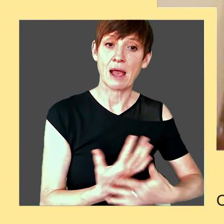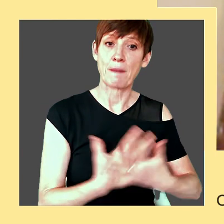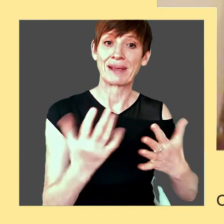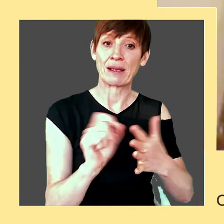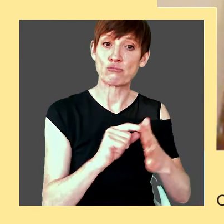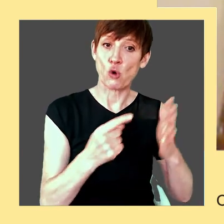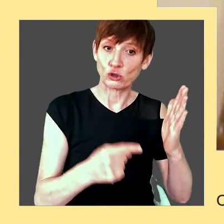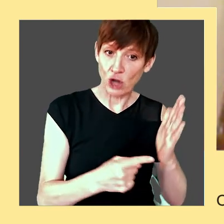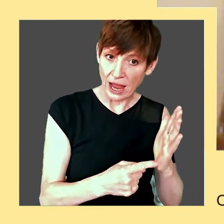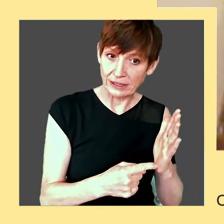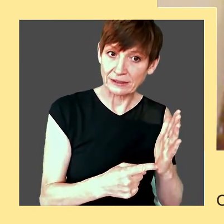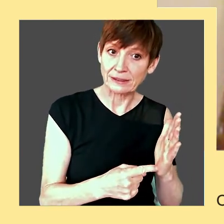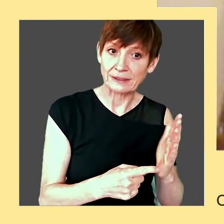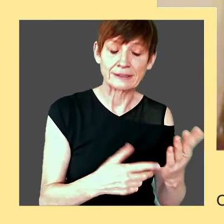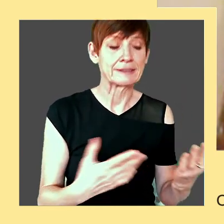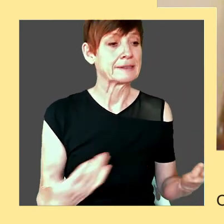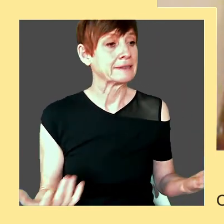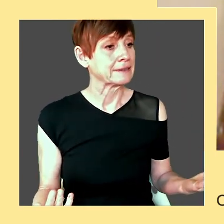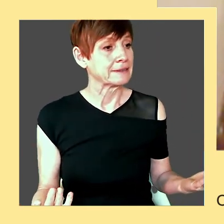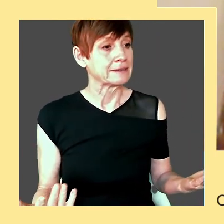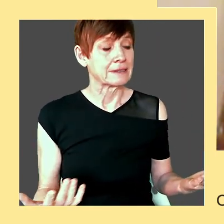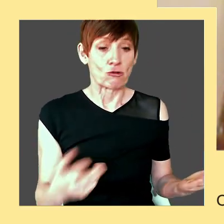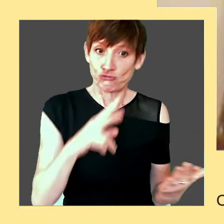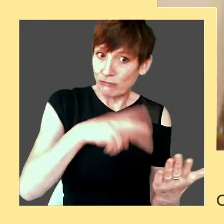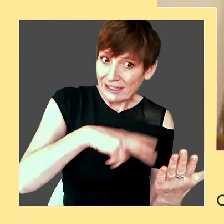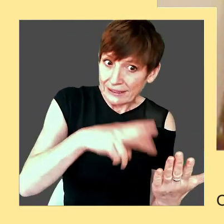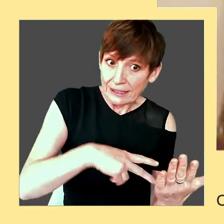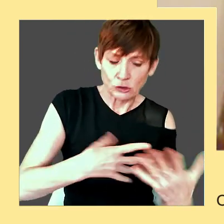again and reading new things, especially